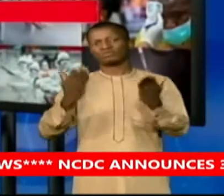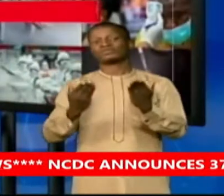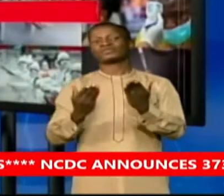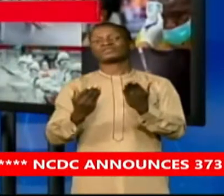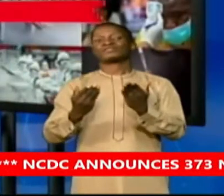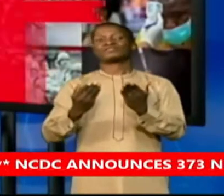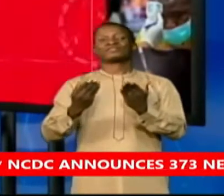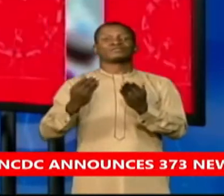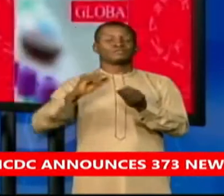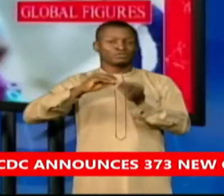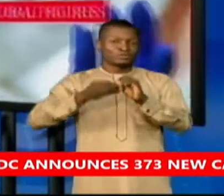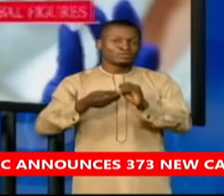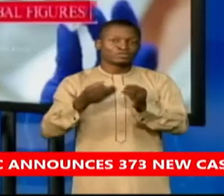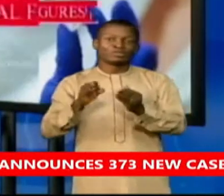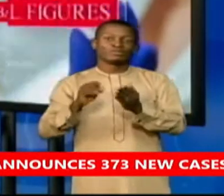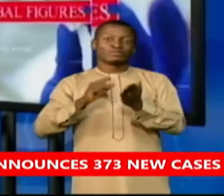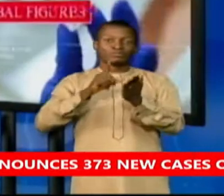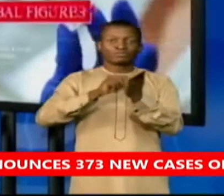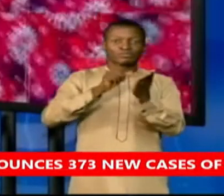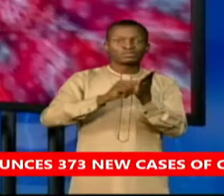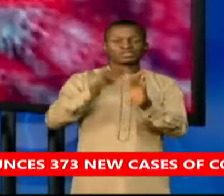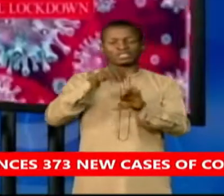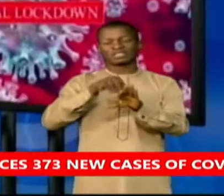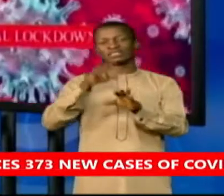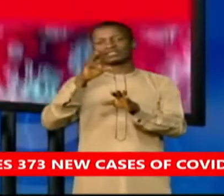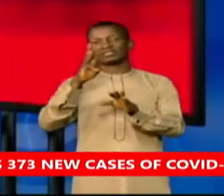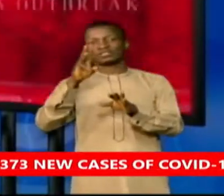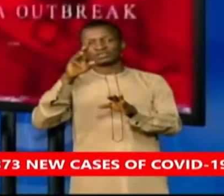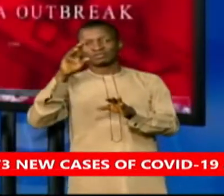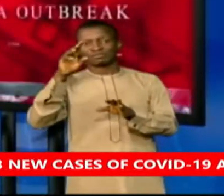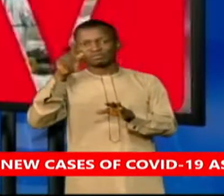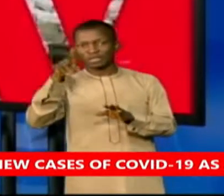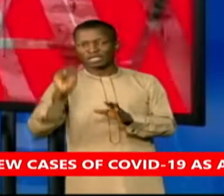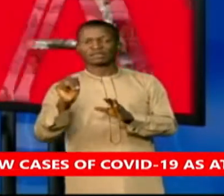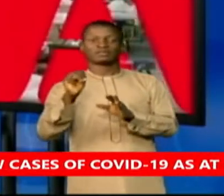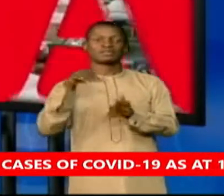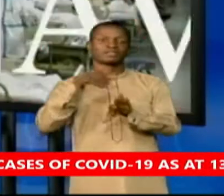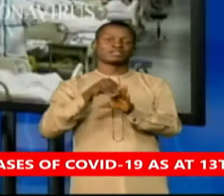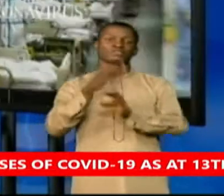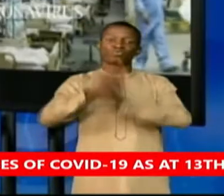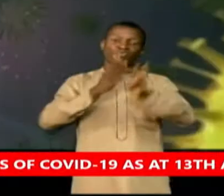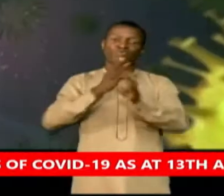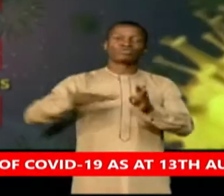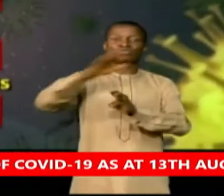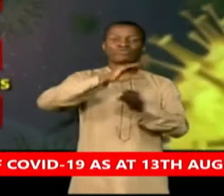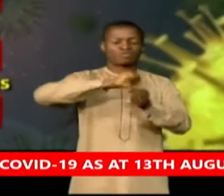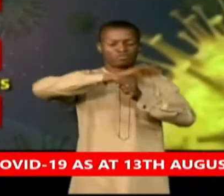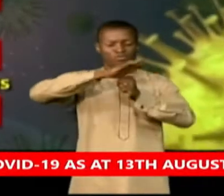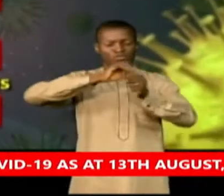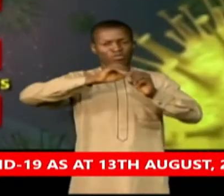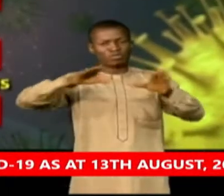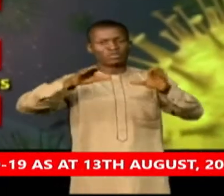by Worldometer published at 6 p.m. Nigeria time show that cases worldwide have reached